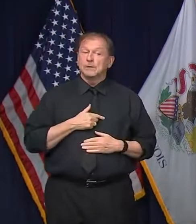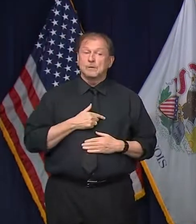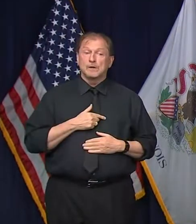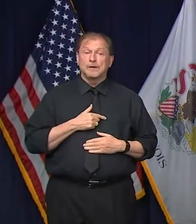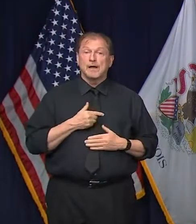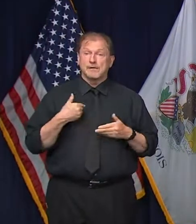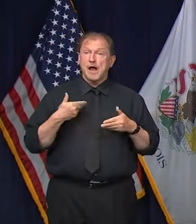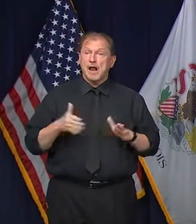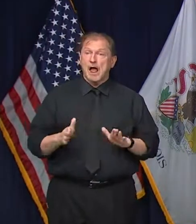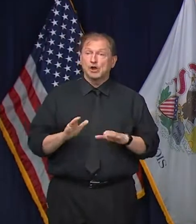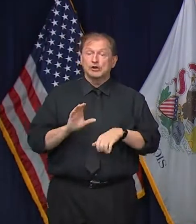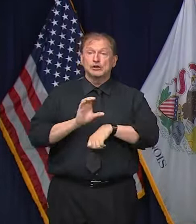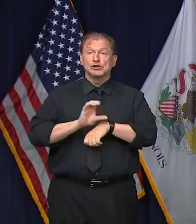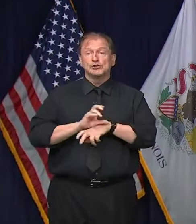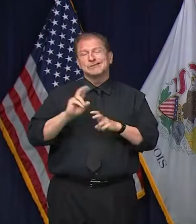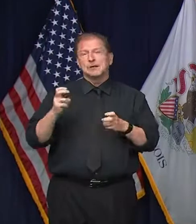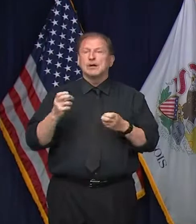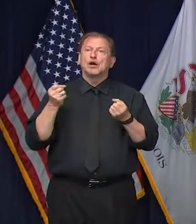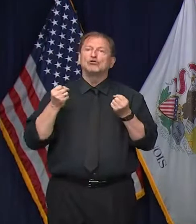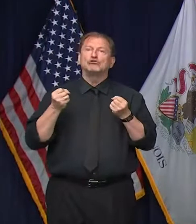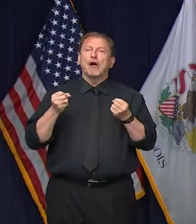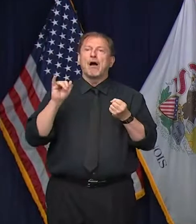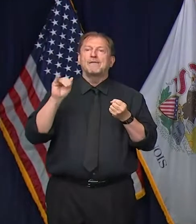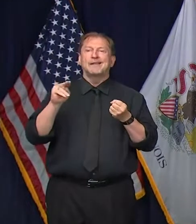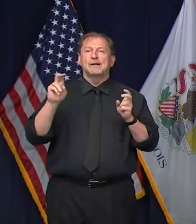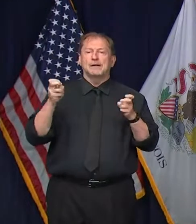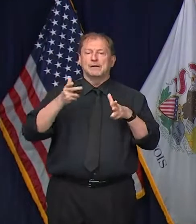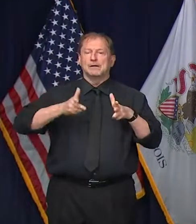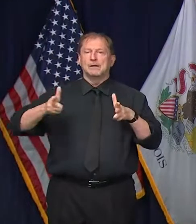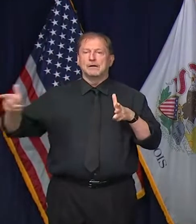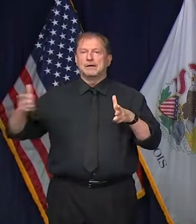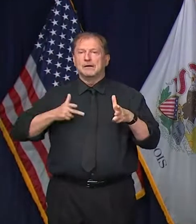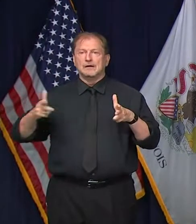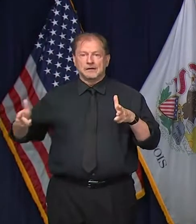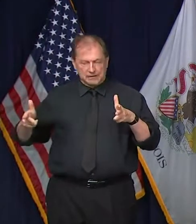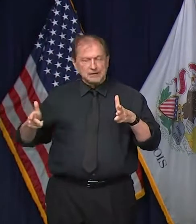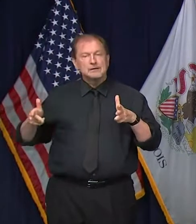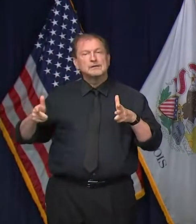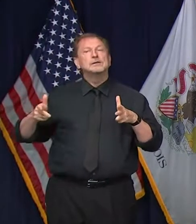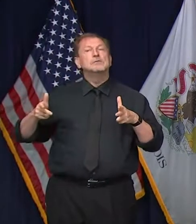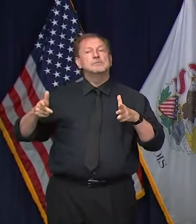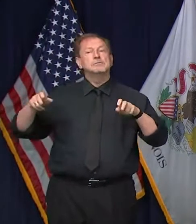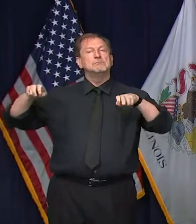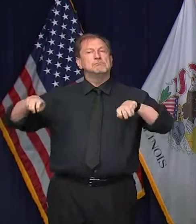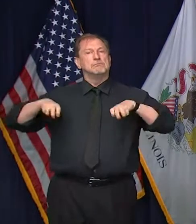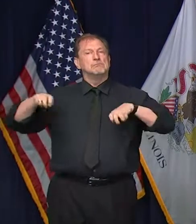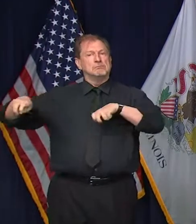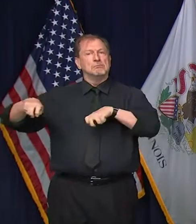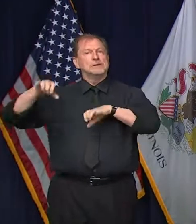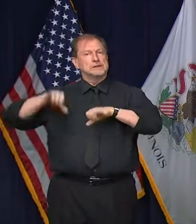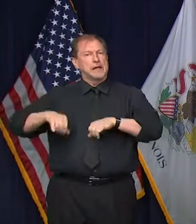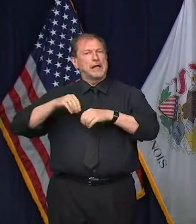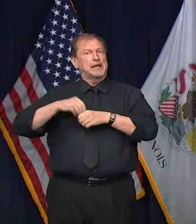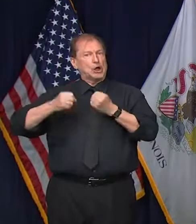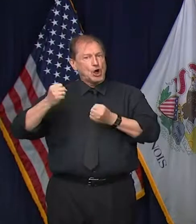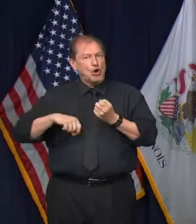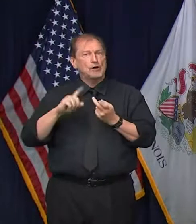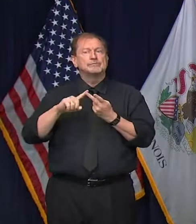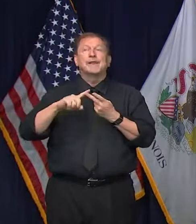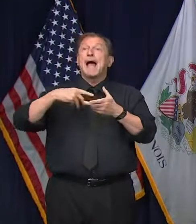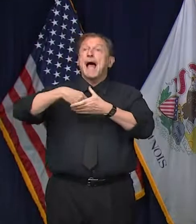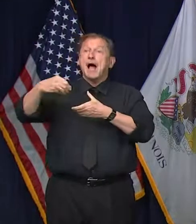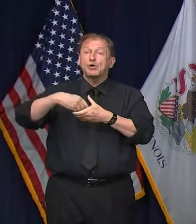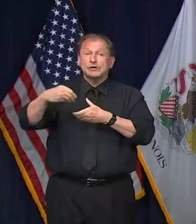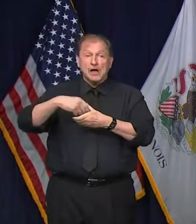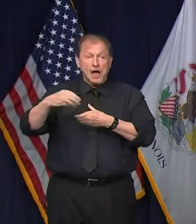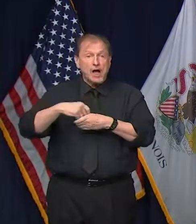drive-up services. We are working with churches for outdoor services. We want